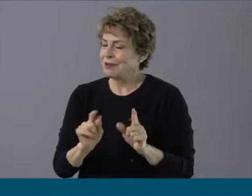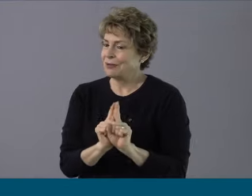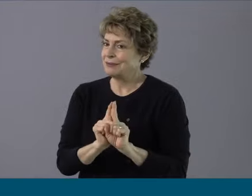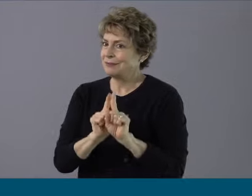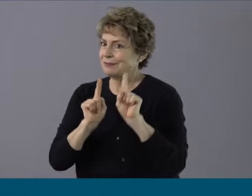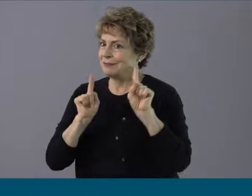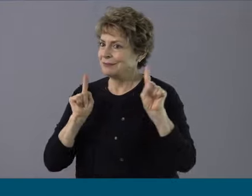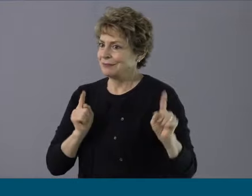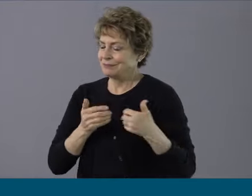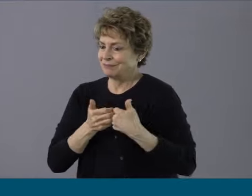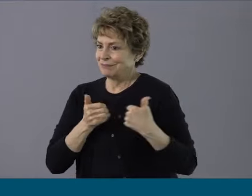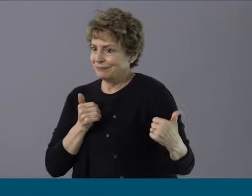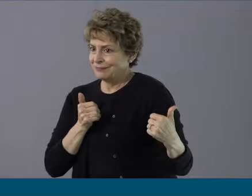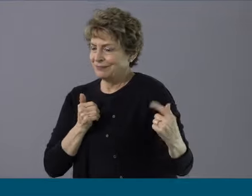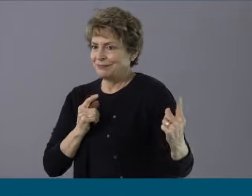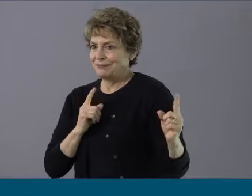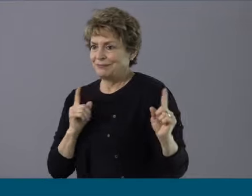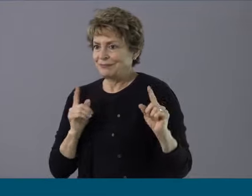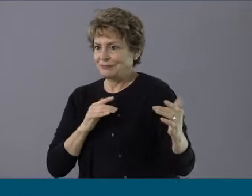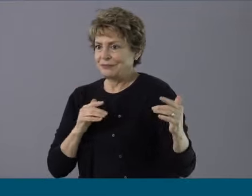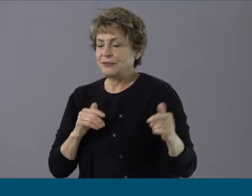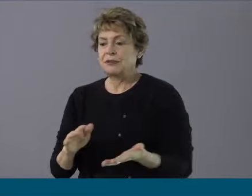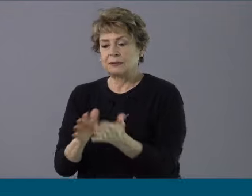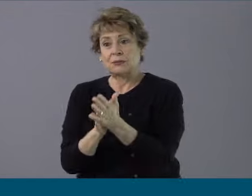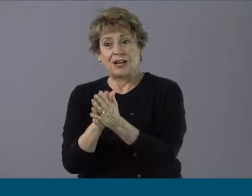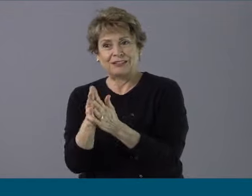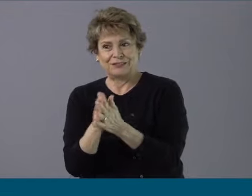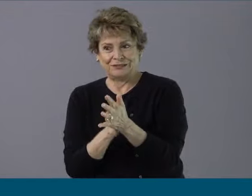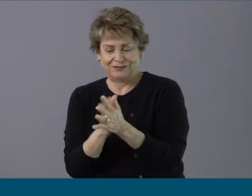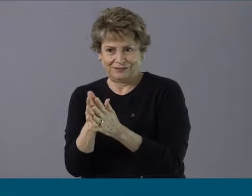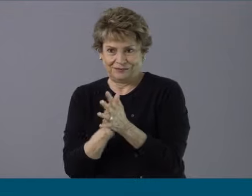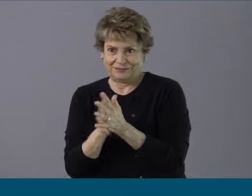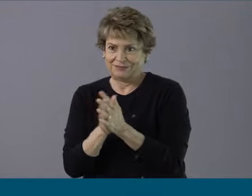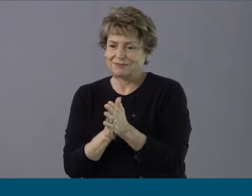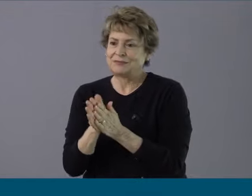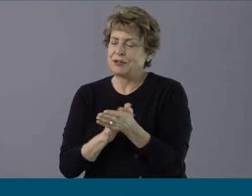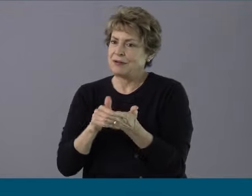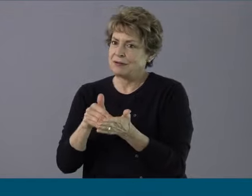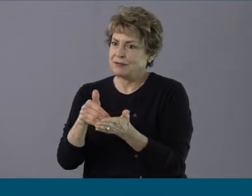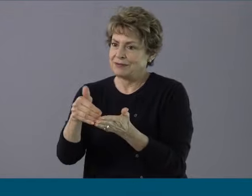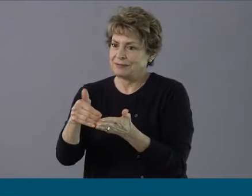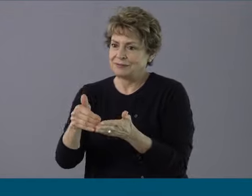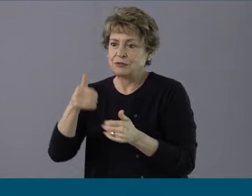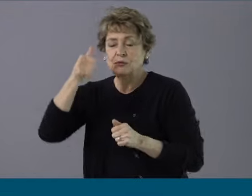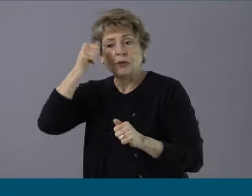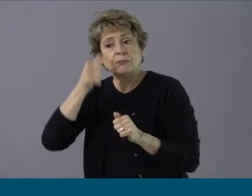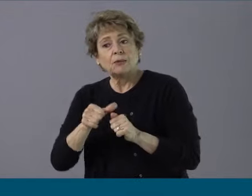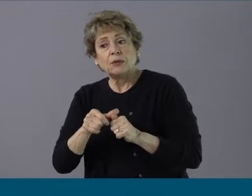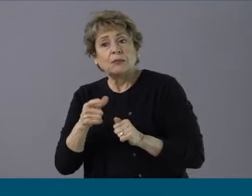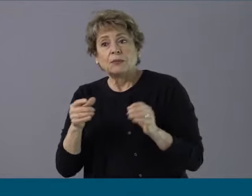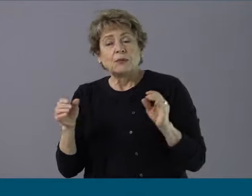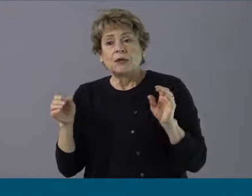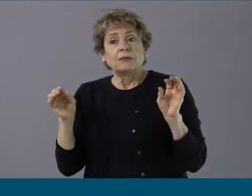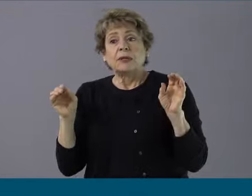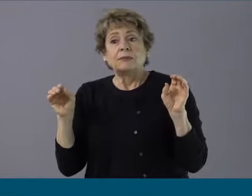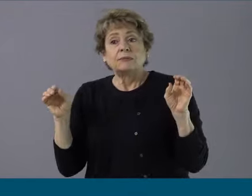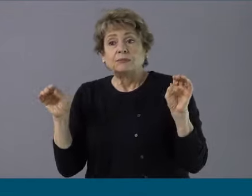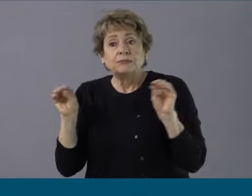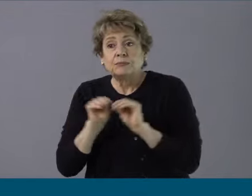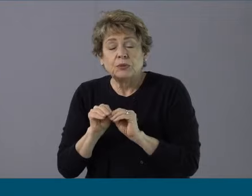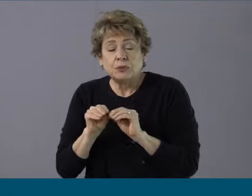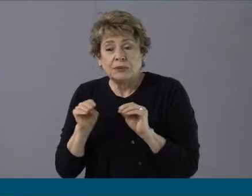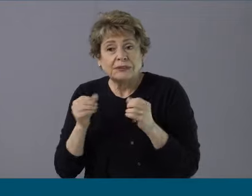and remembering that you're safer at home. These are the things that today are making a difference in our state, and we want to